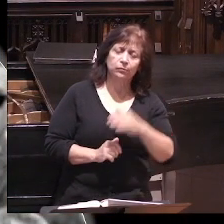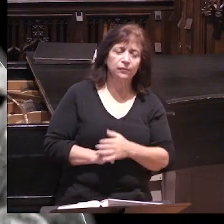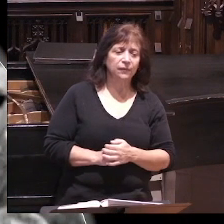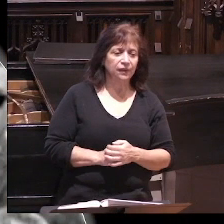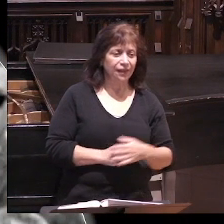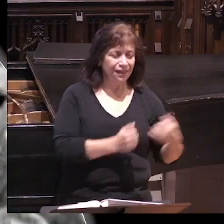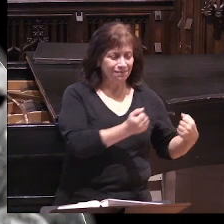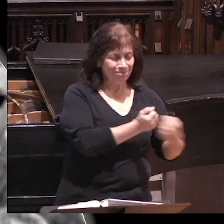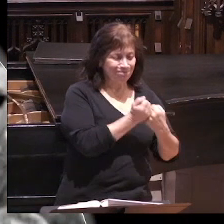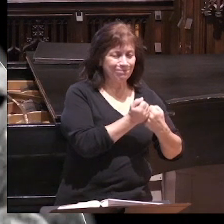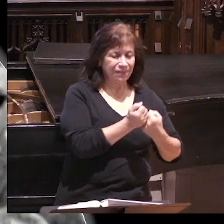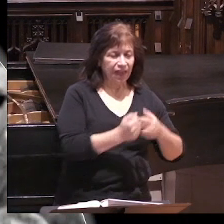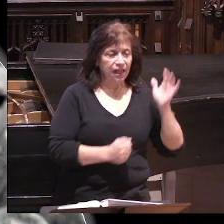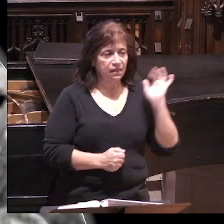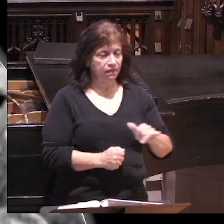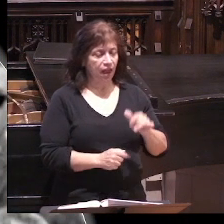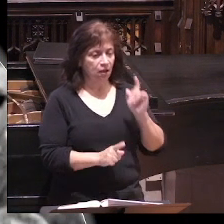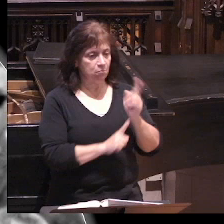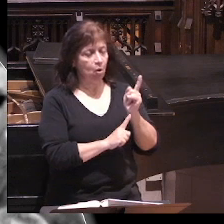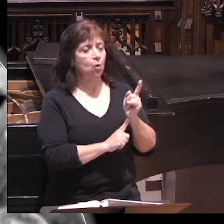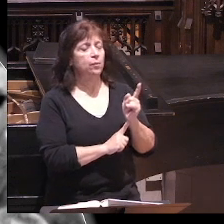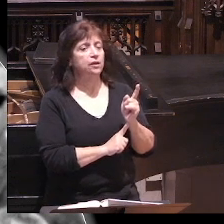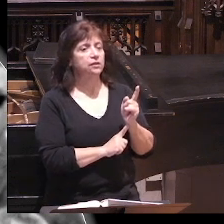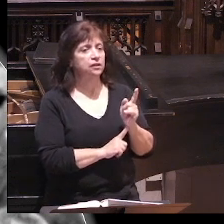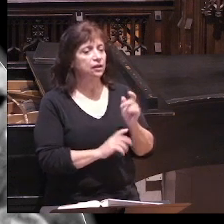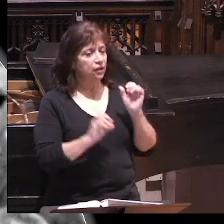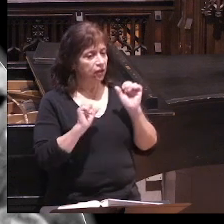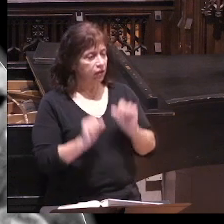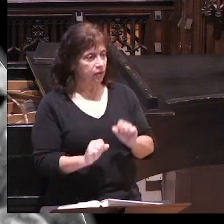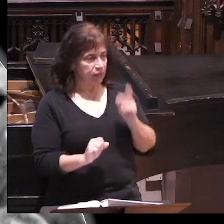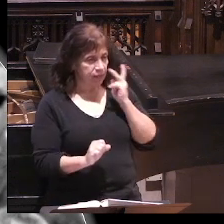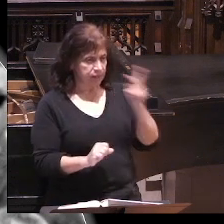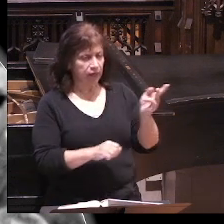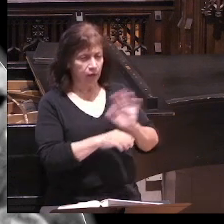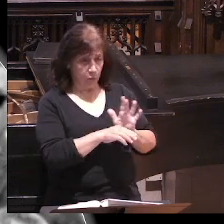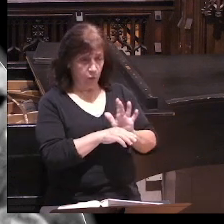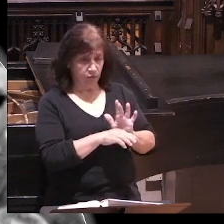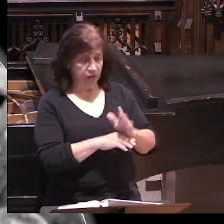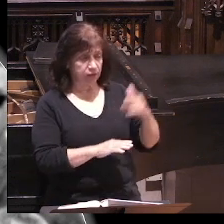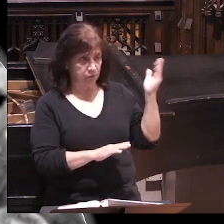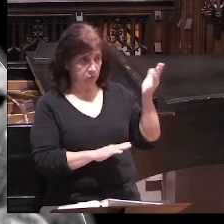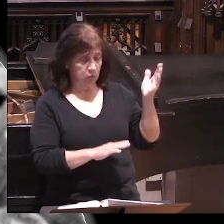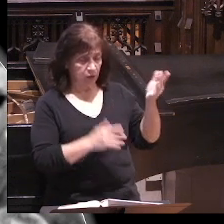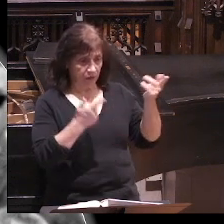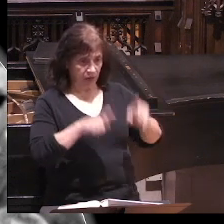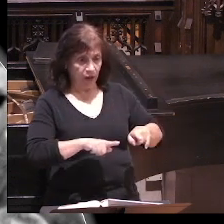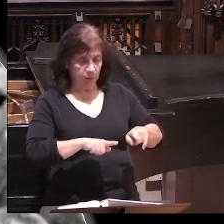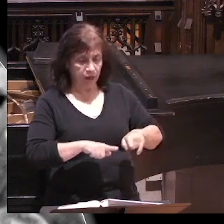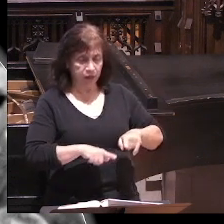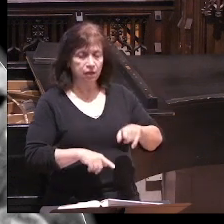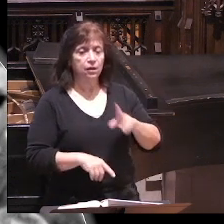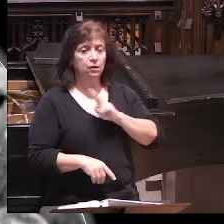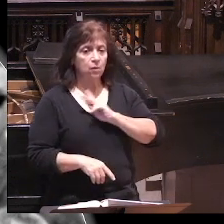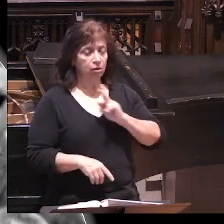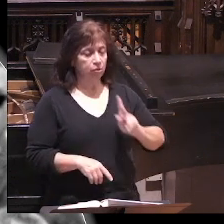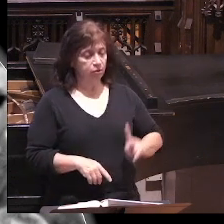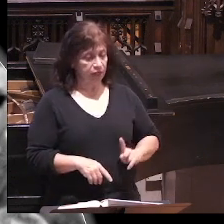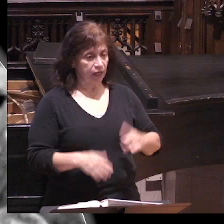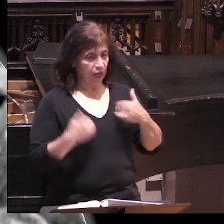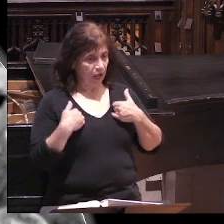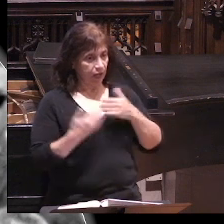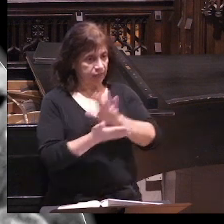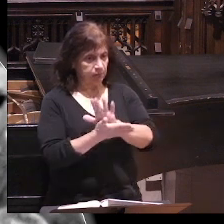And at that moment, as can be seen in films of the speech, Dr. King leaves his